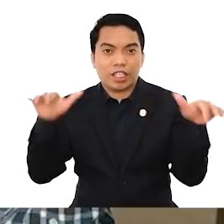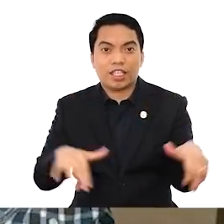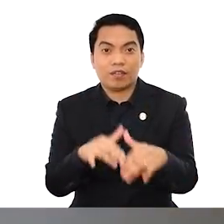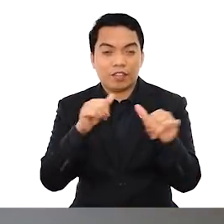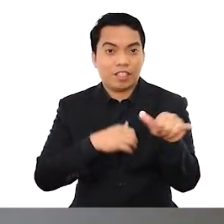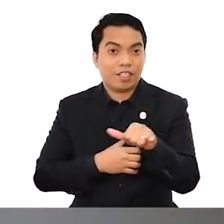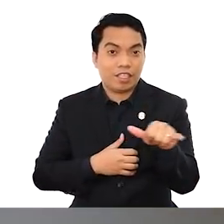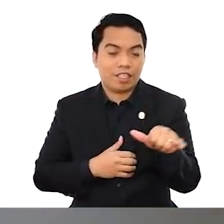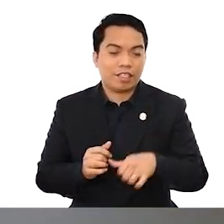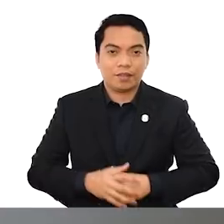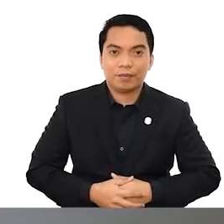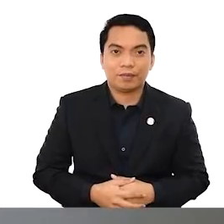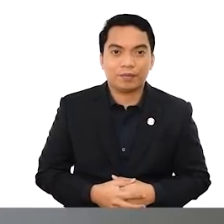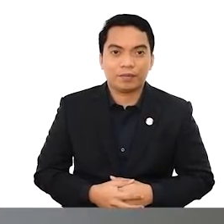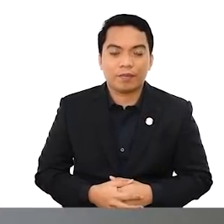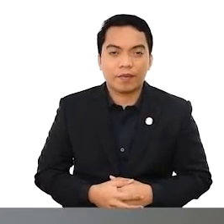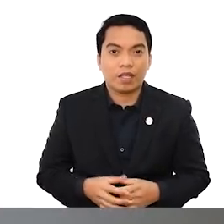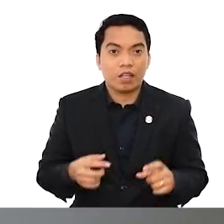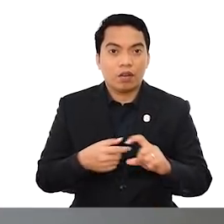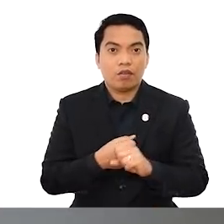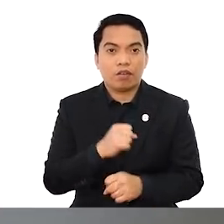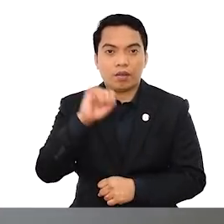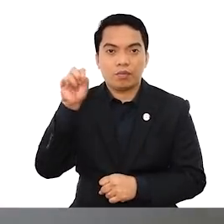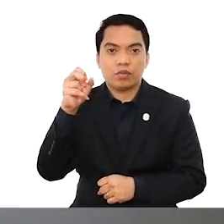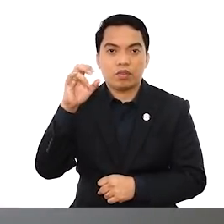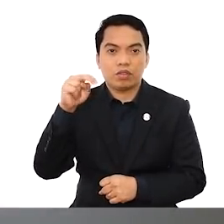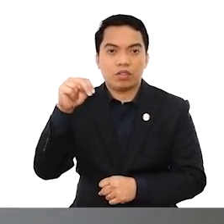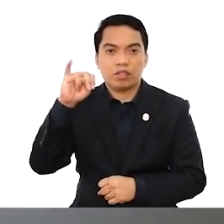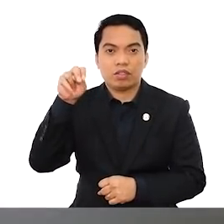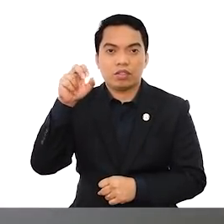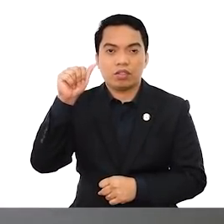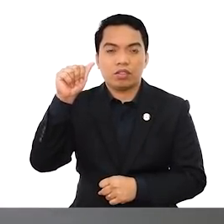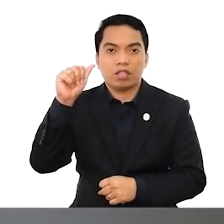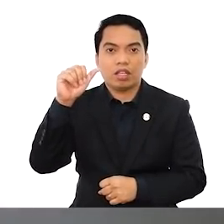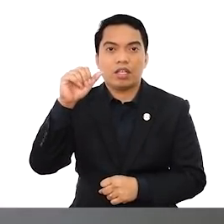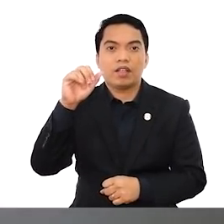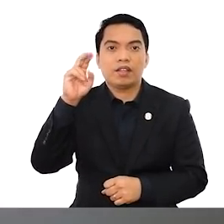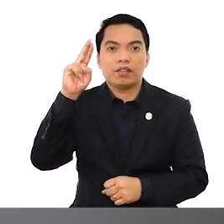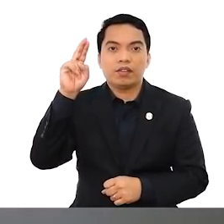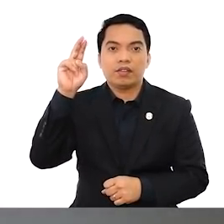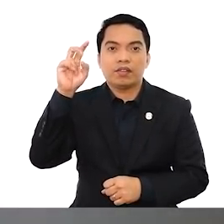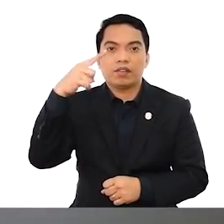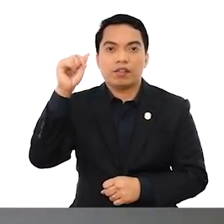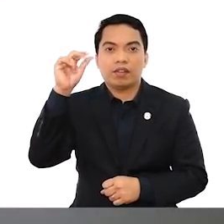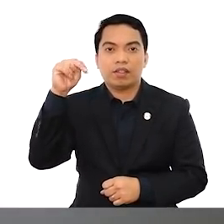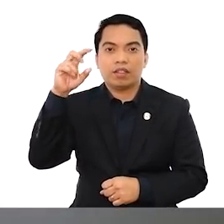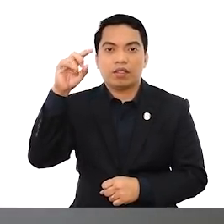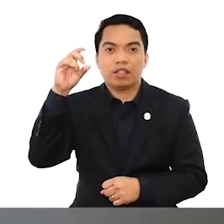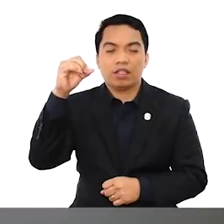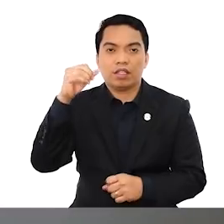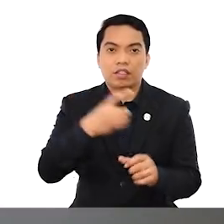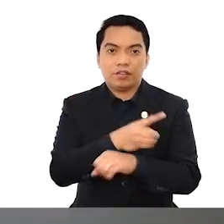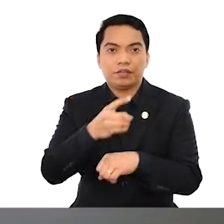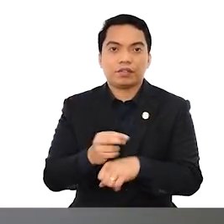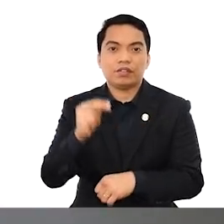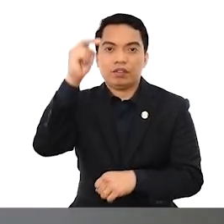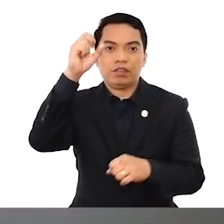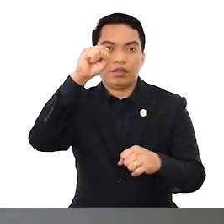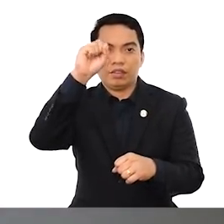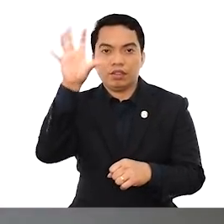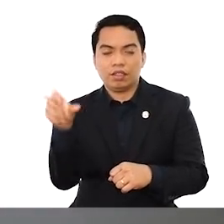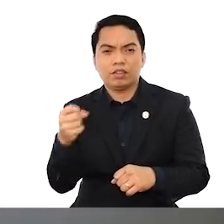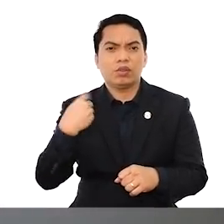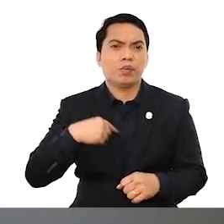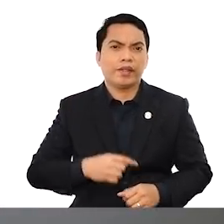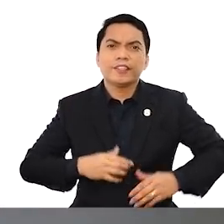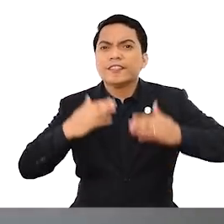this. From Jinja, Uganda, District of Northern Africa, we are very grateful